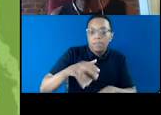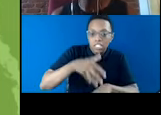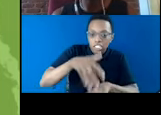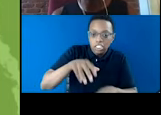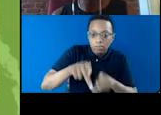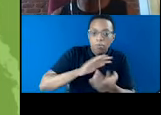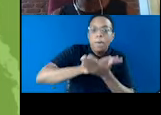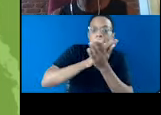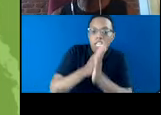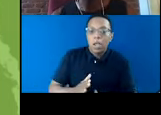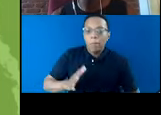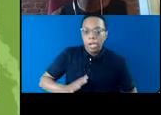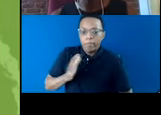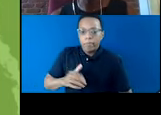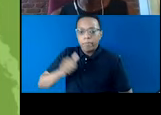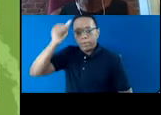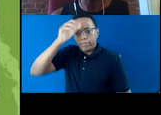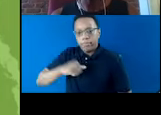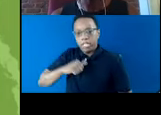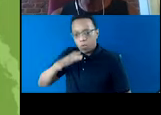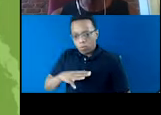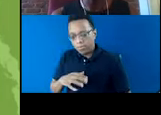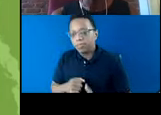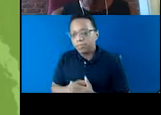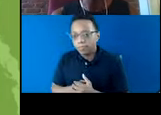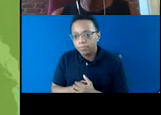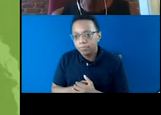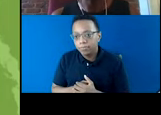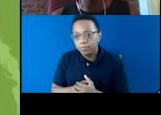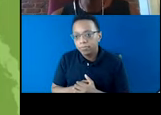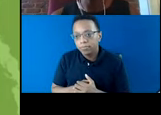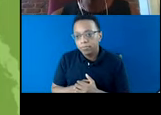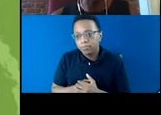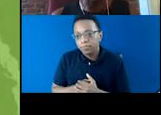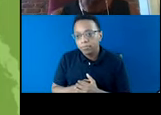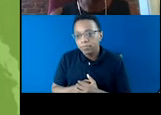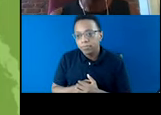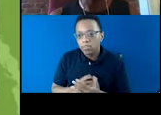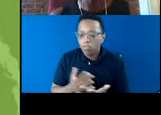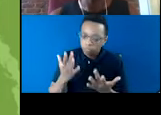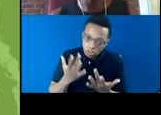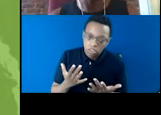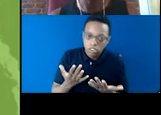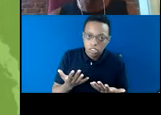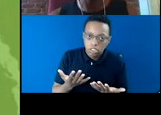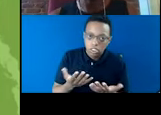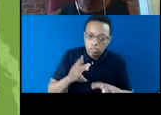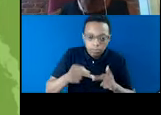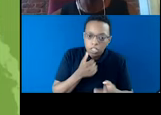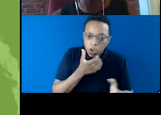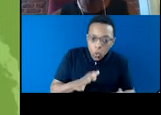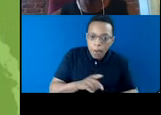women. Unfortunately, many indigenous societies, besides the fact that they didn't want this, also were not